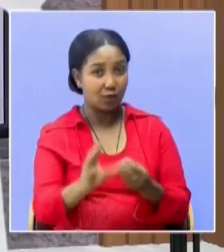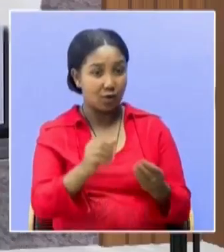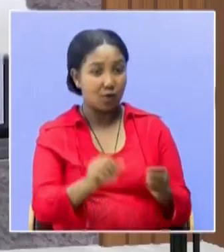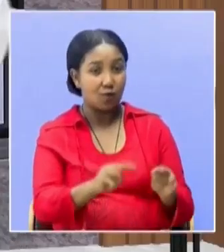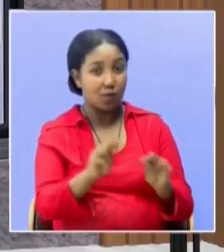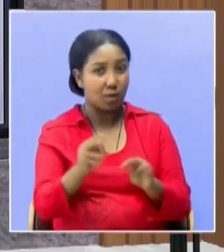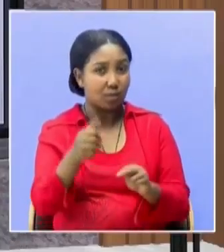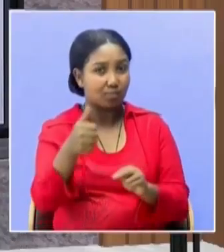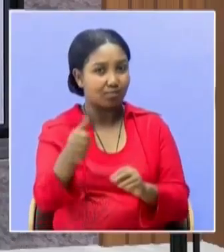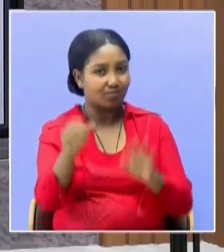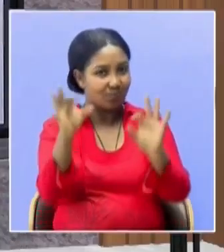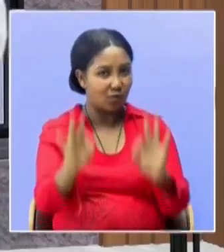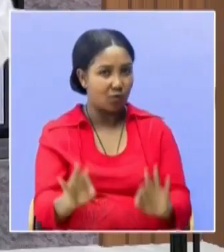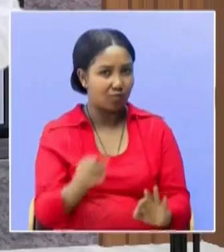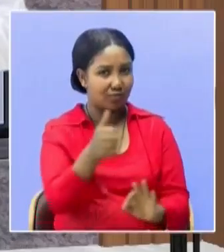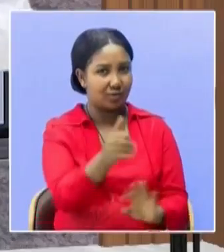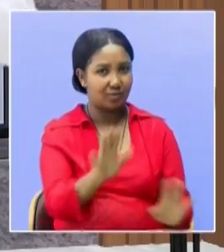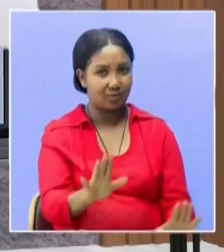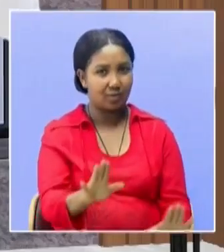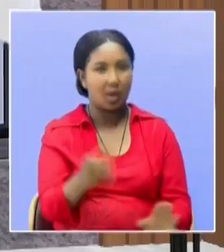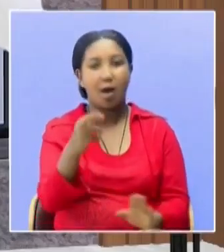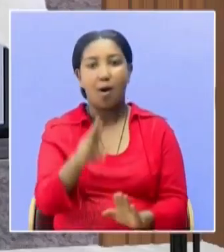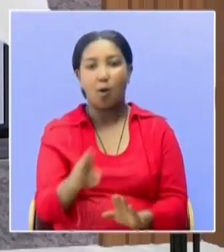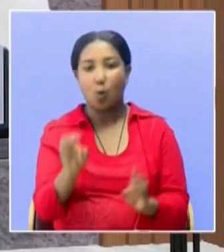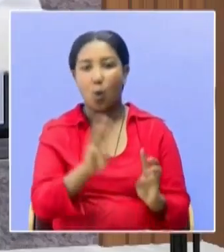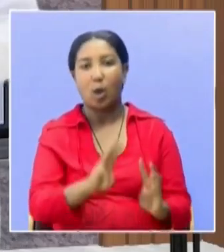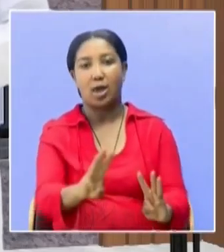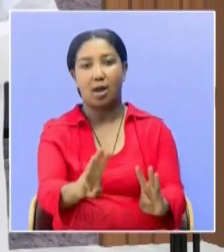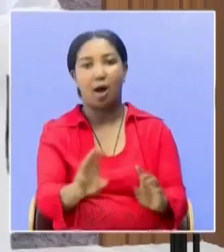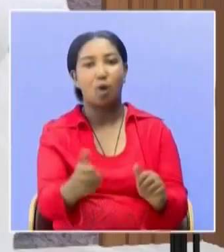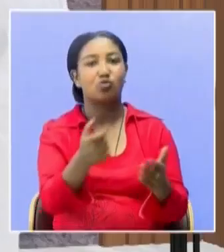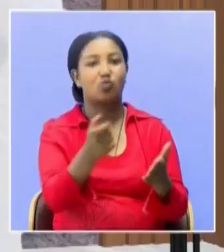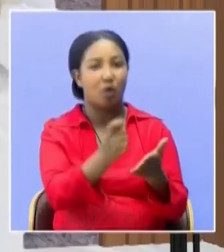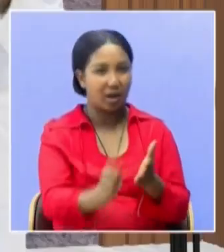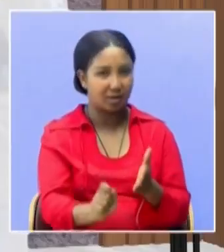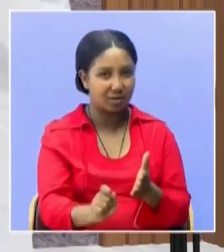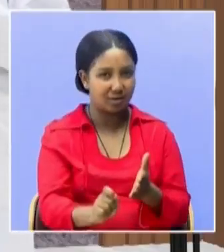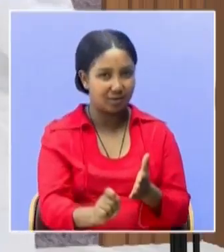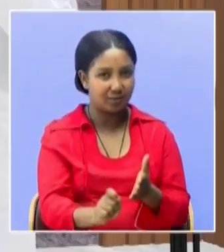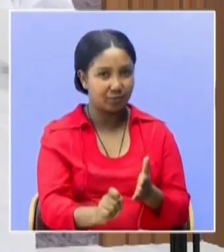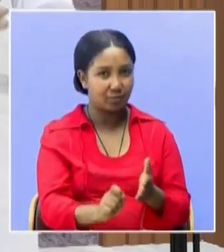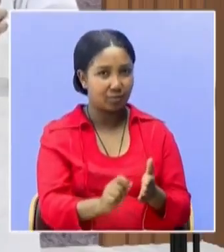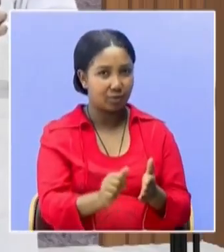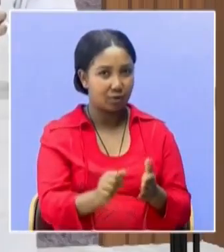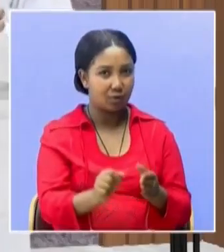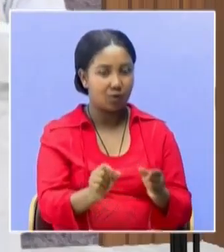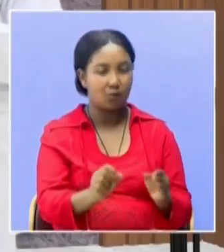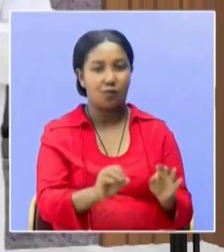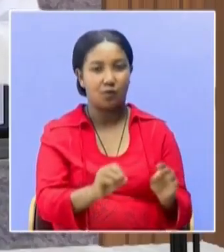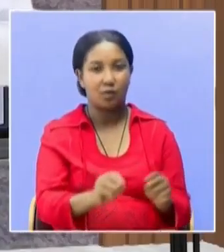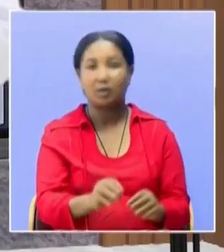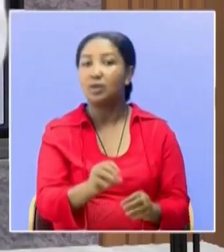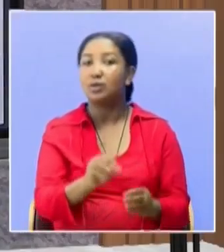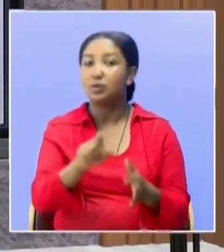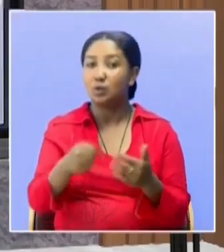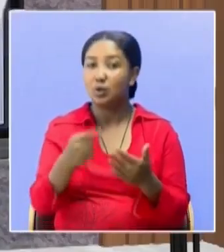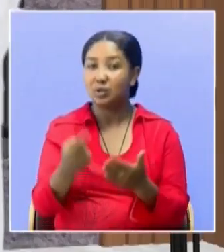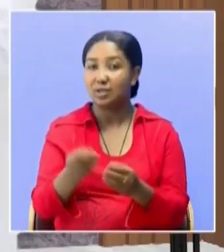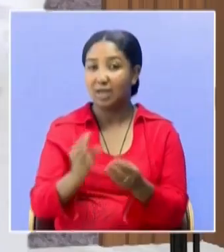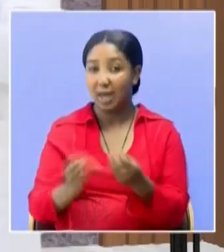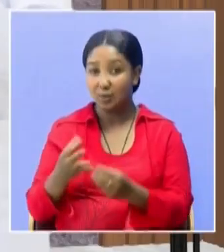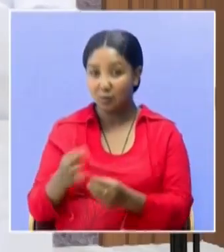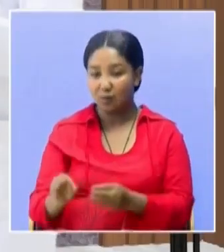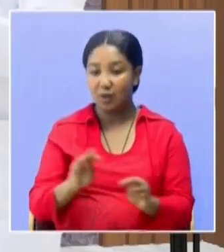has its own formats or layout, the way how we are writing formal letter. So in the case